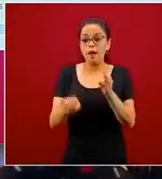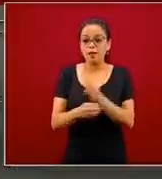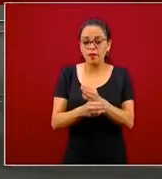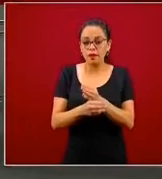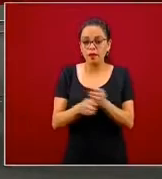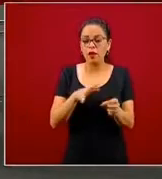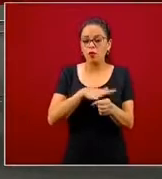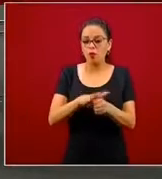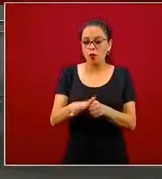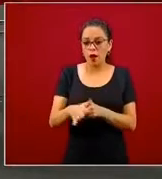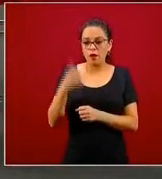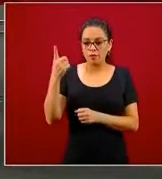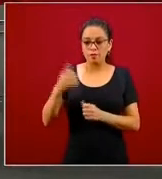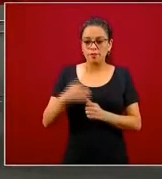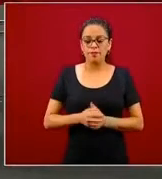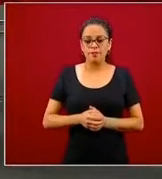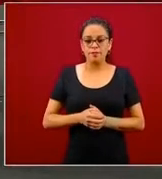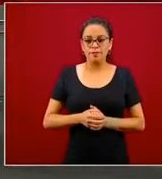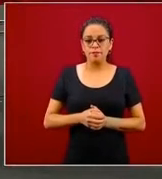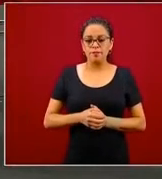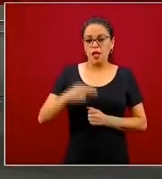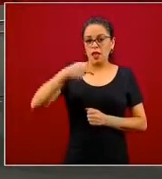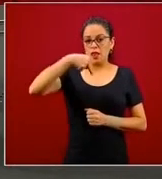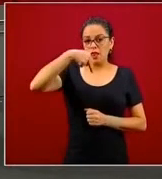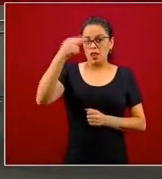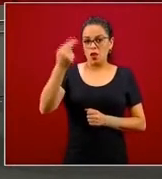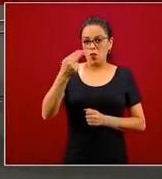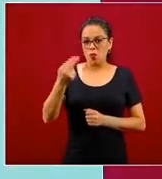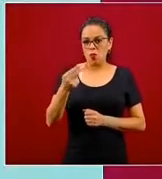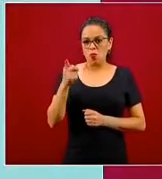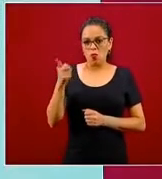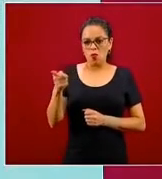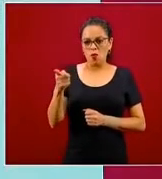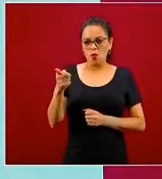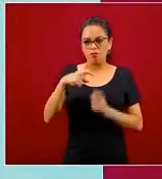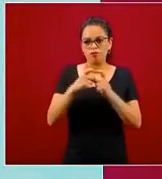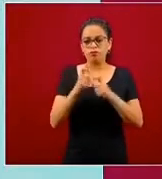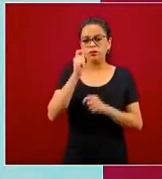that. This type of material, a couple of things about this.